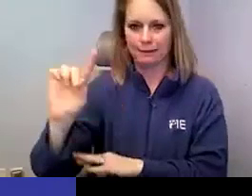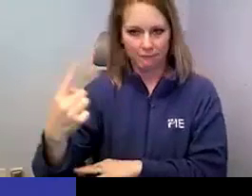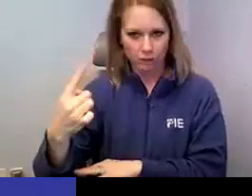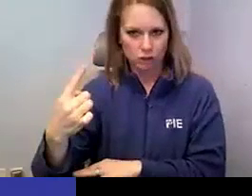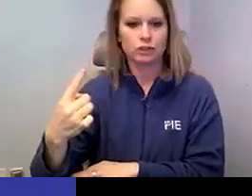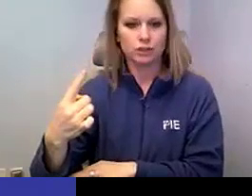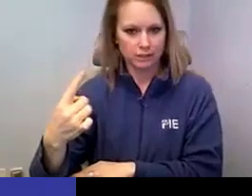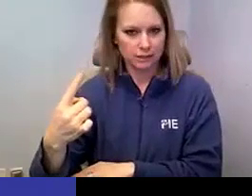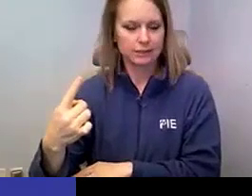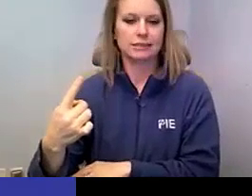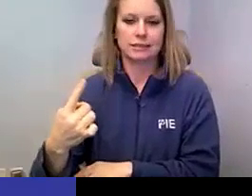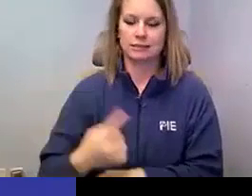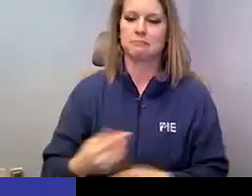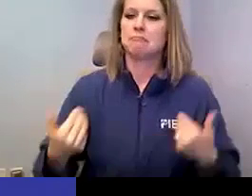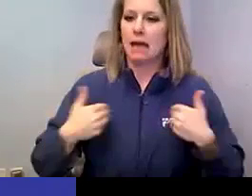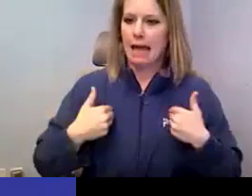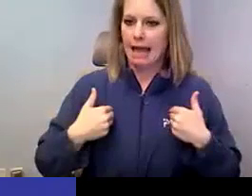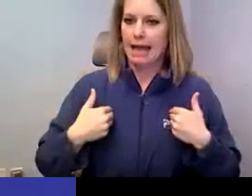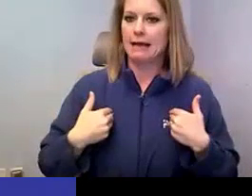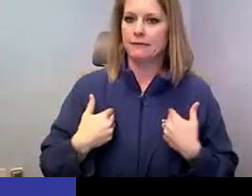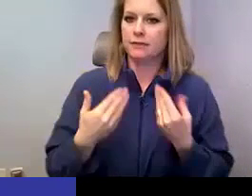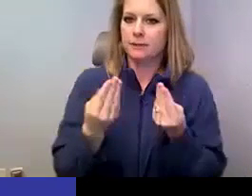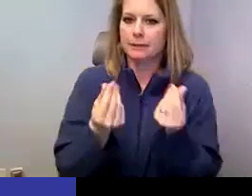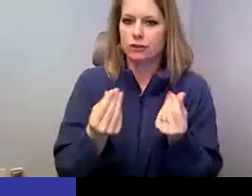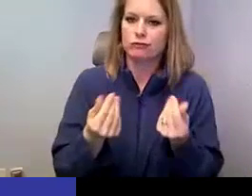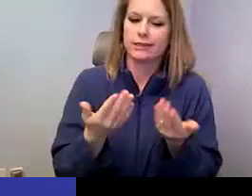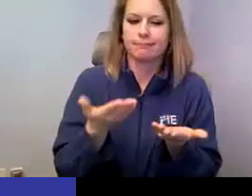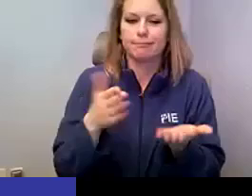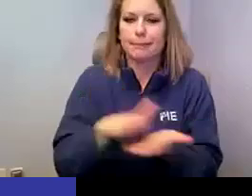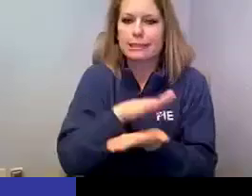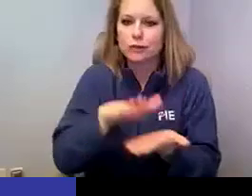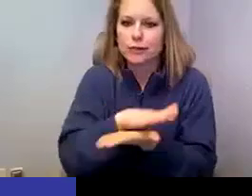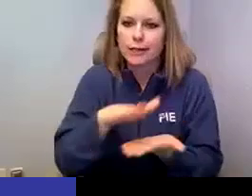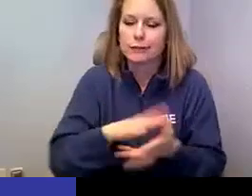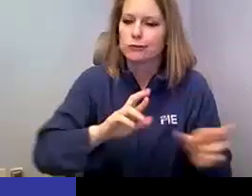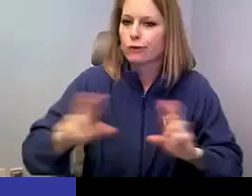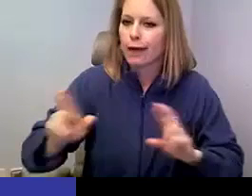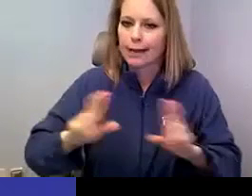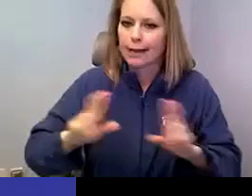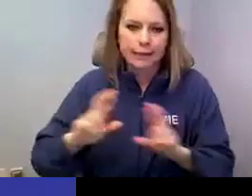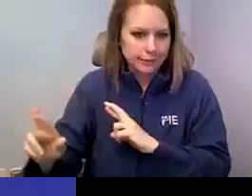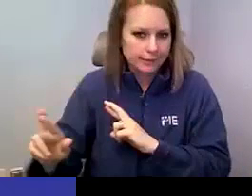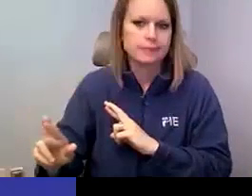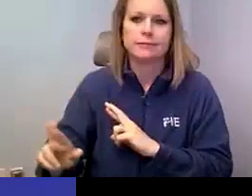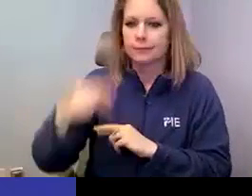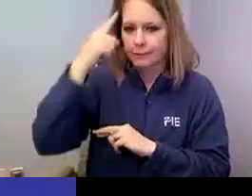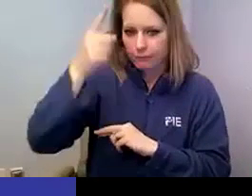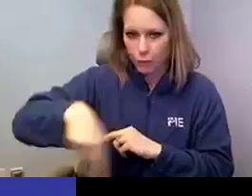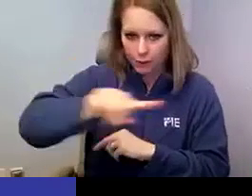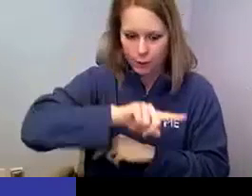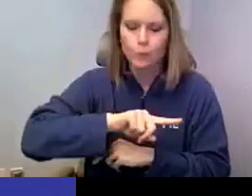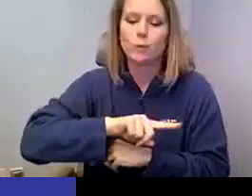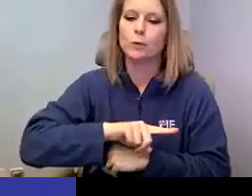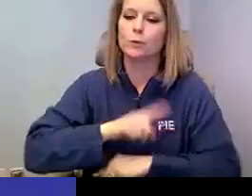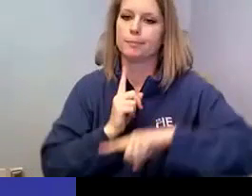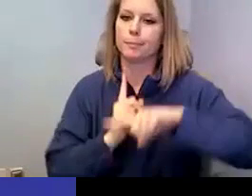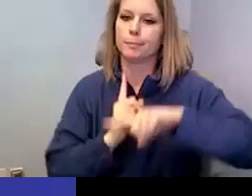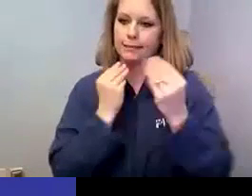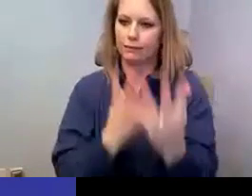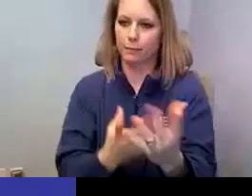already available on that first one of those earlier slides that Eva shared, and the information that we'll be going over today.